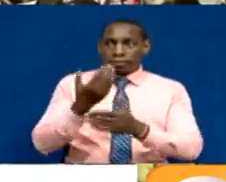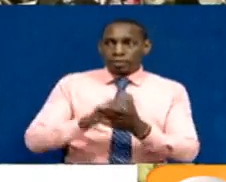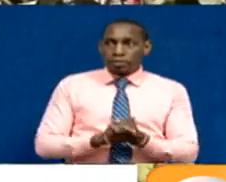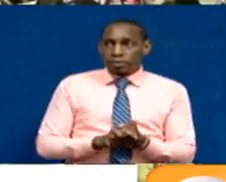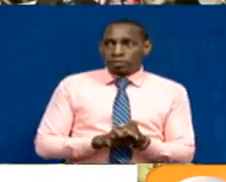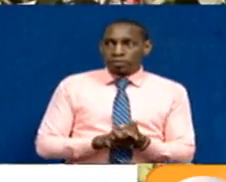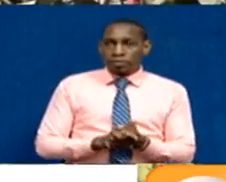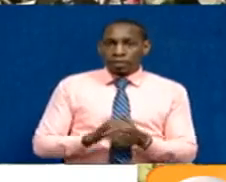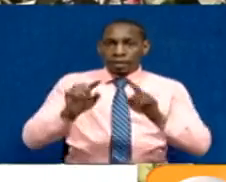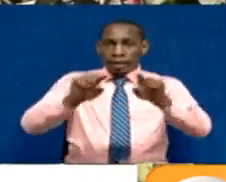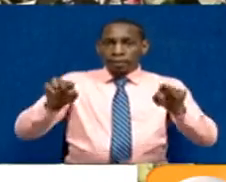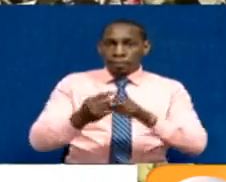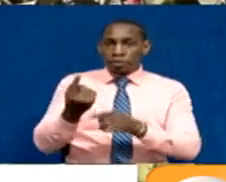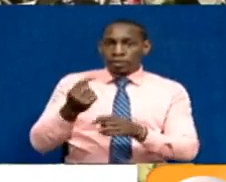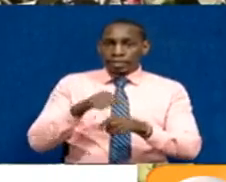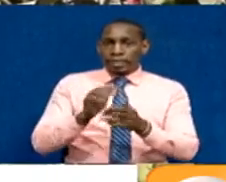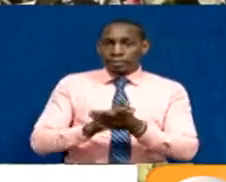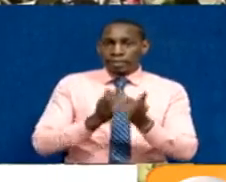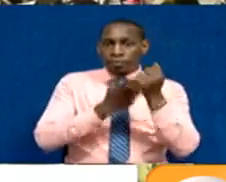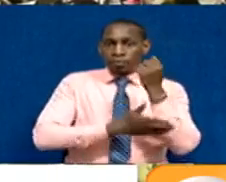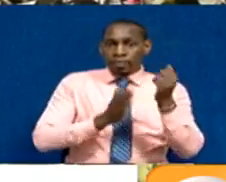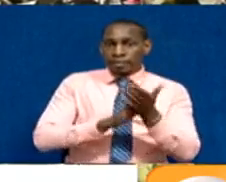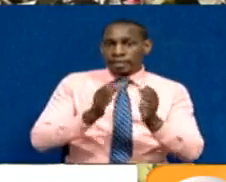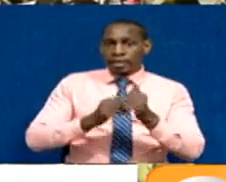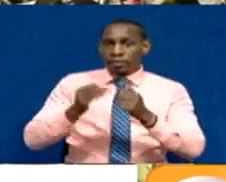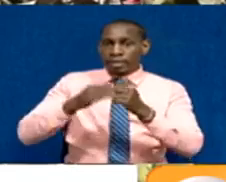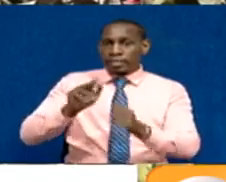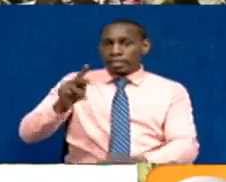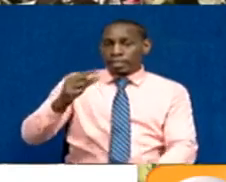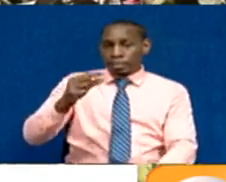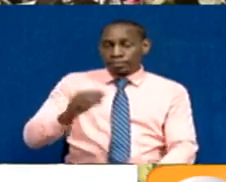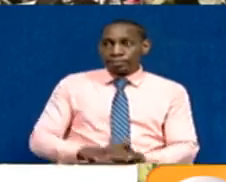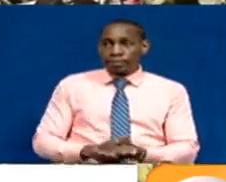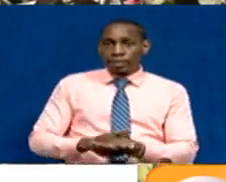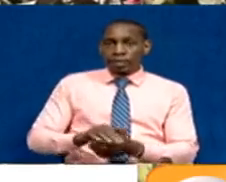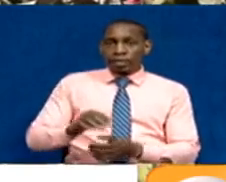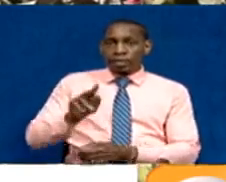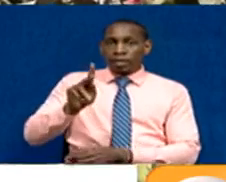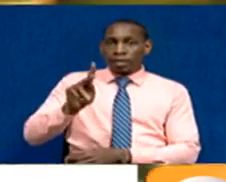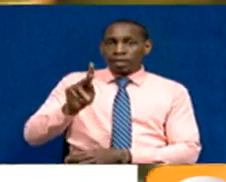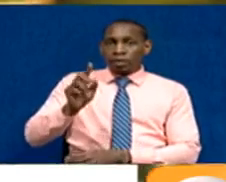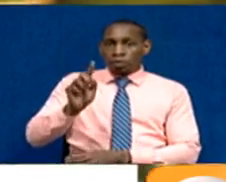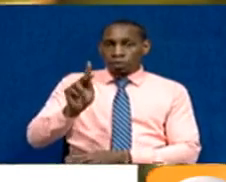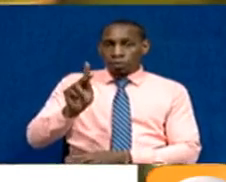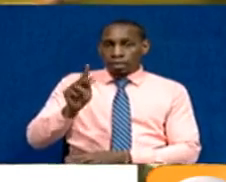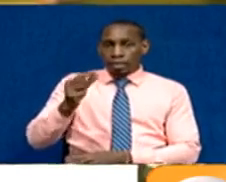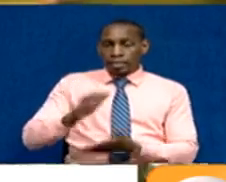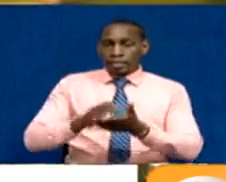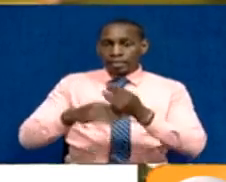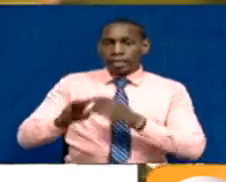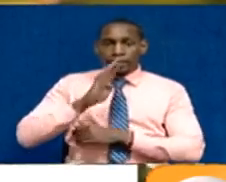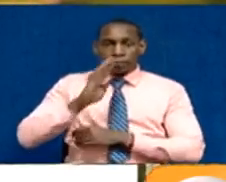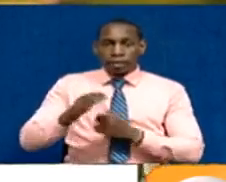carton once you harvest. That carton carries about 18 kilos. 1 kilo, I sell at 400 per